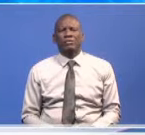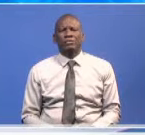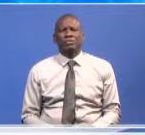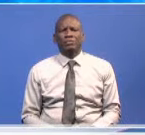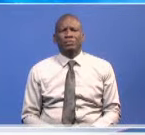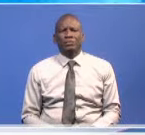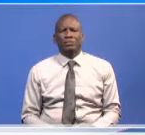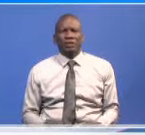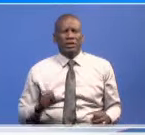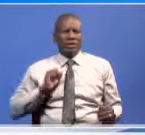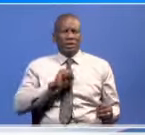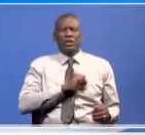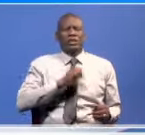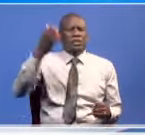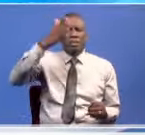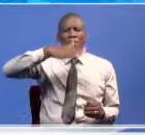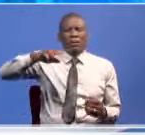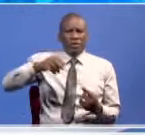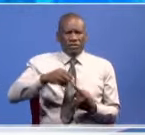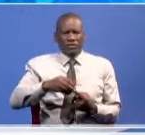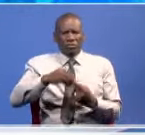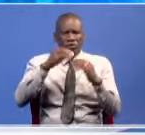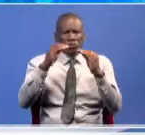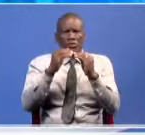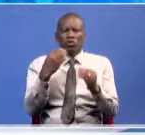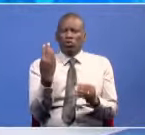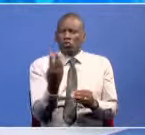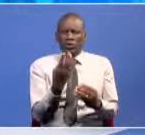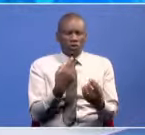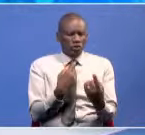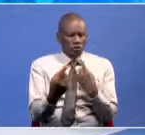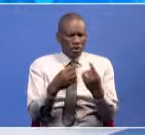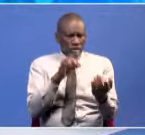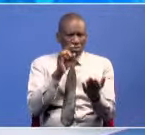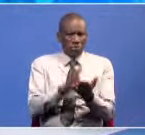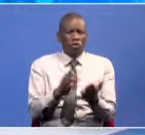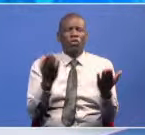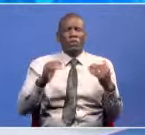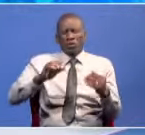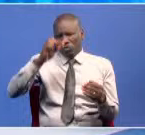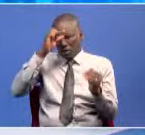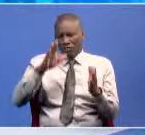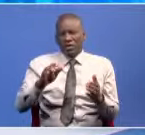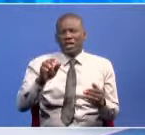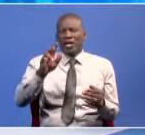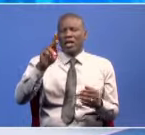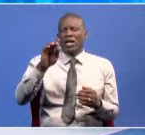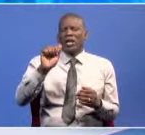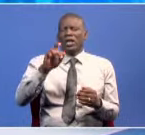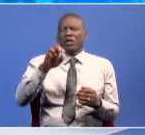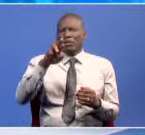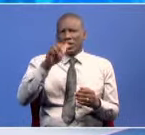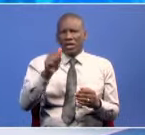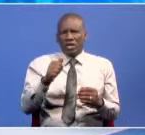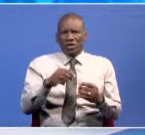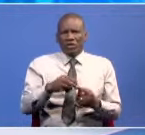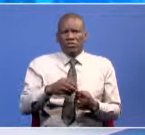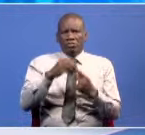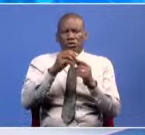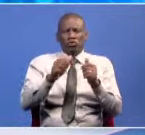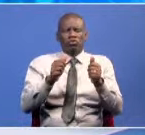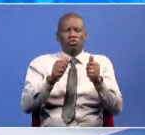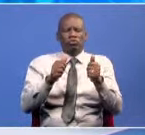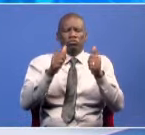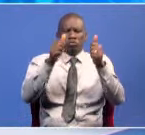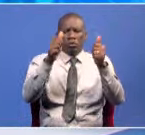And the Senate is set to hold a special sitting on Wednesday to discuss the impeachment of Meru Governor Kawira Mwangaza. According to a special Gazette notice